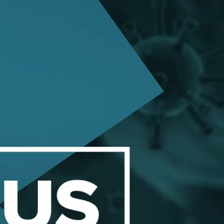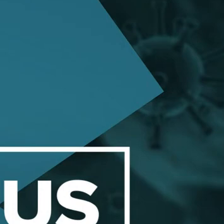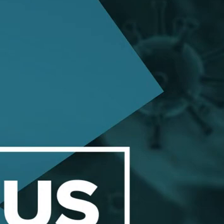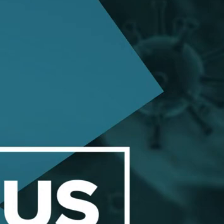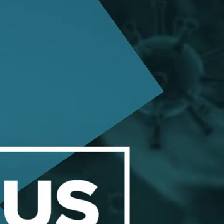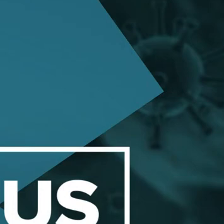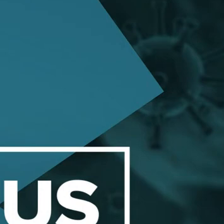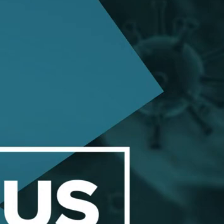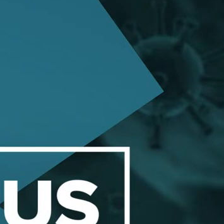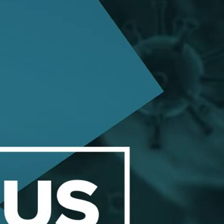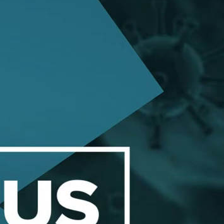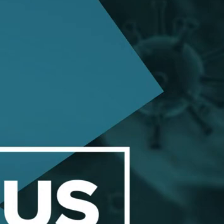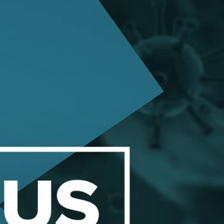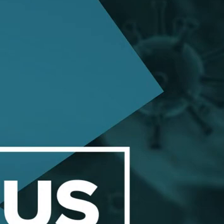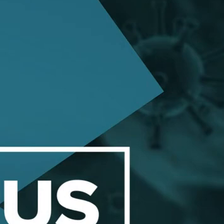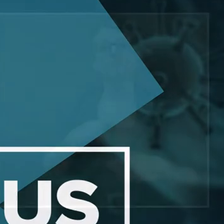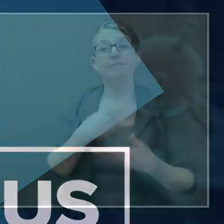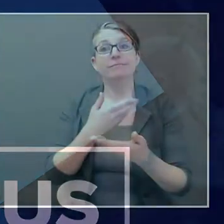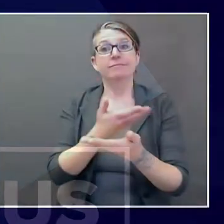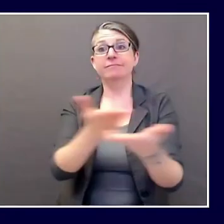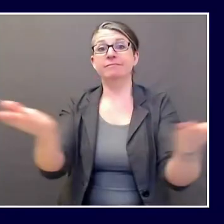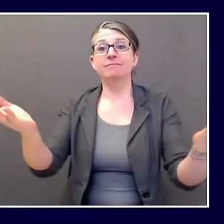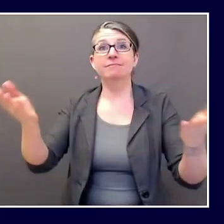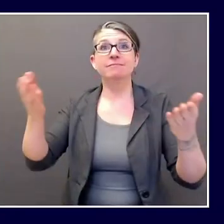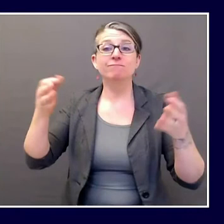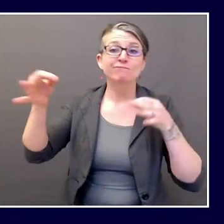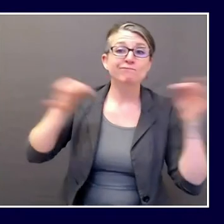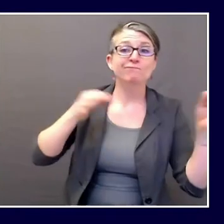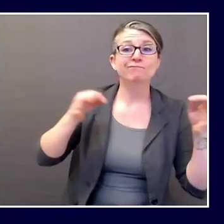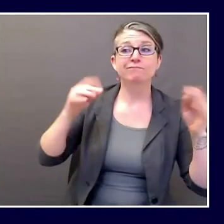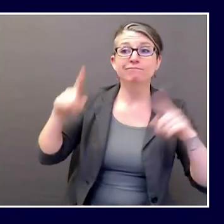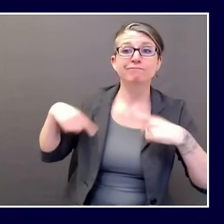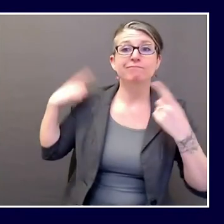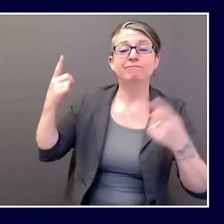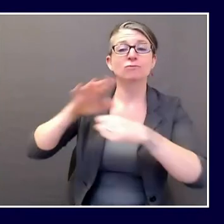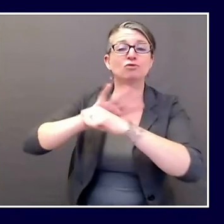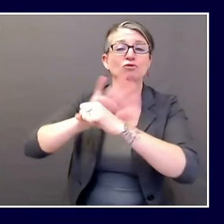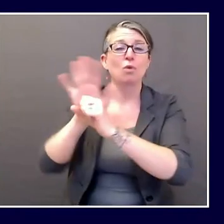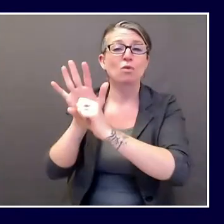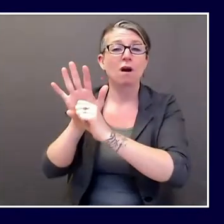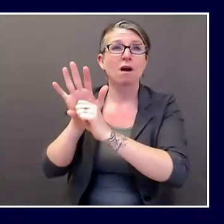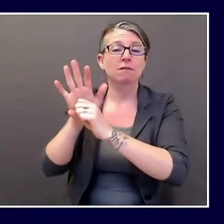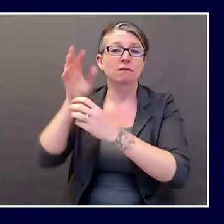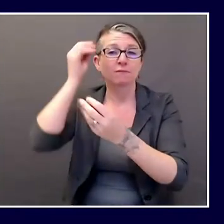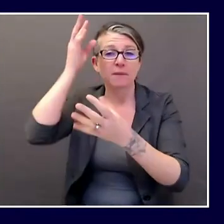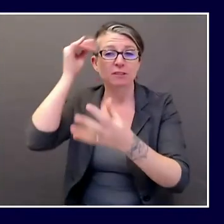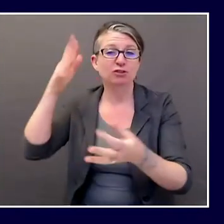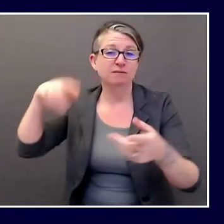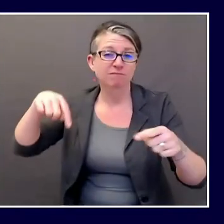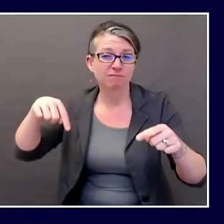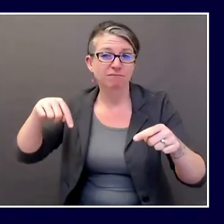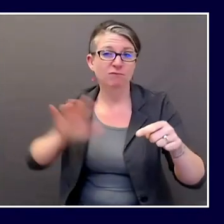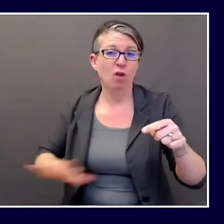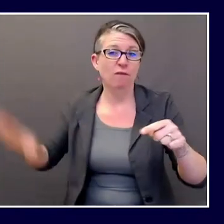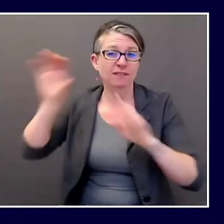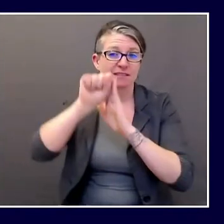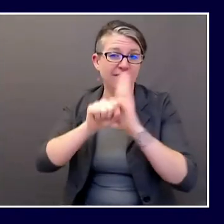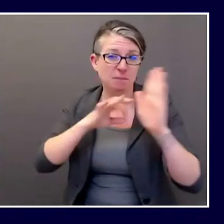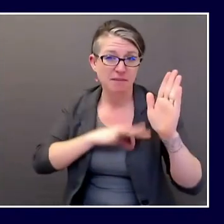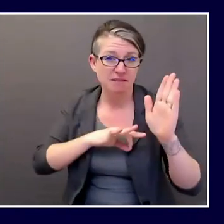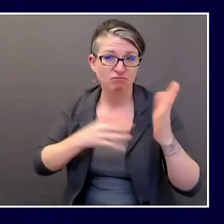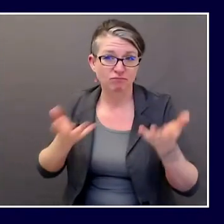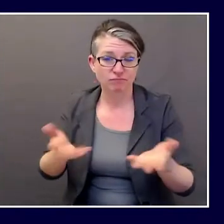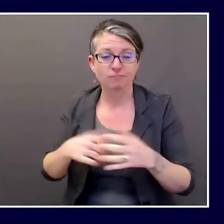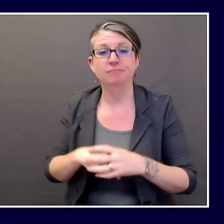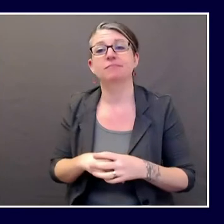join everyone this afternoon to provide you an update on where we are with respect to COVID-19 for the entire state of Maine for